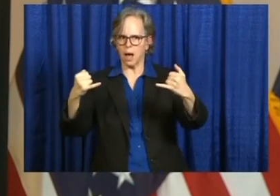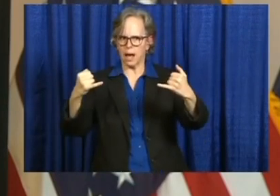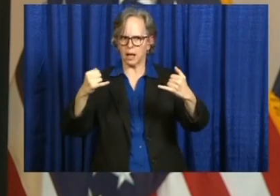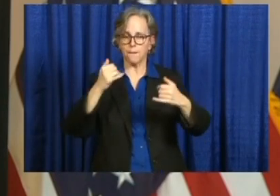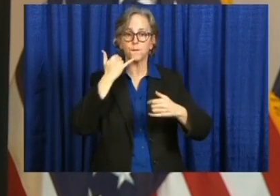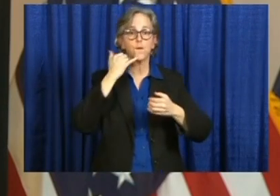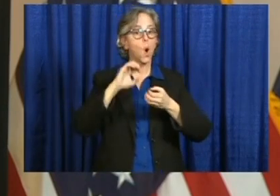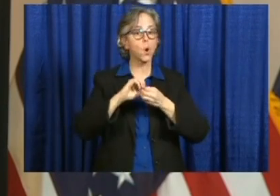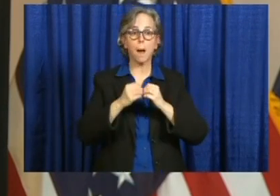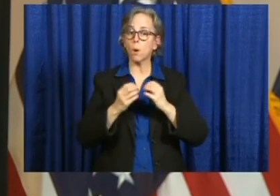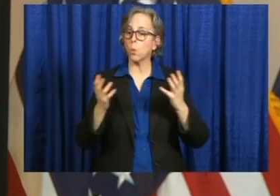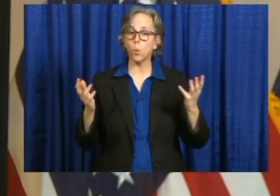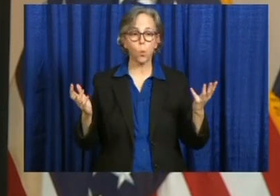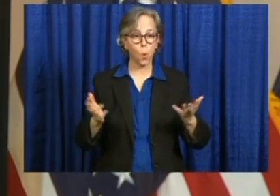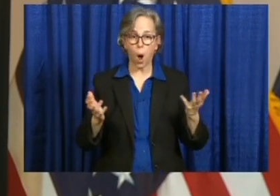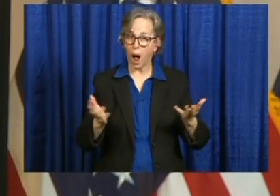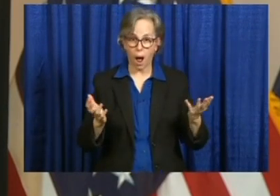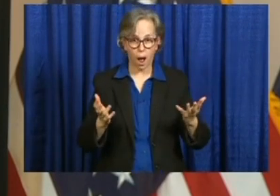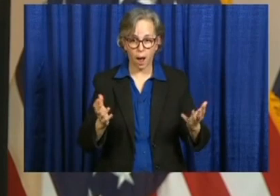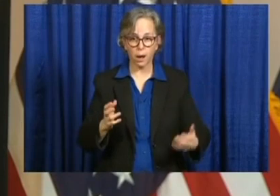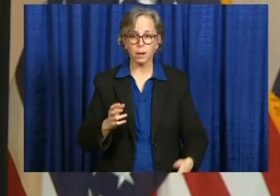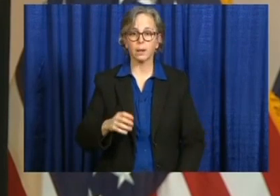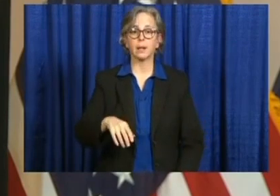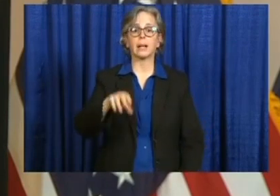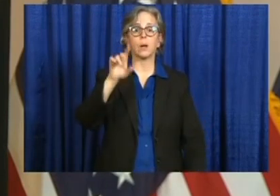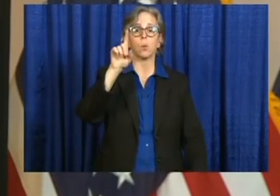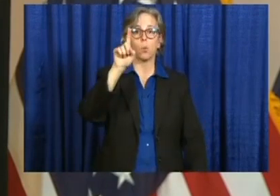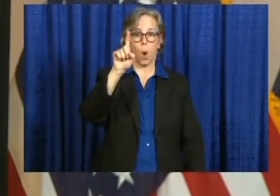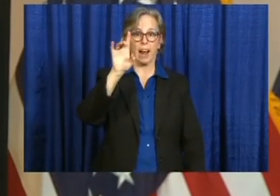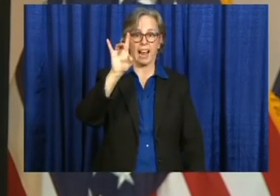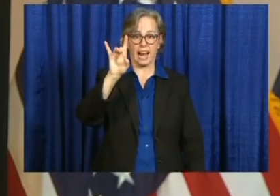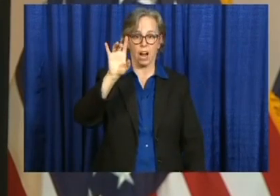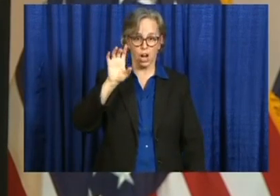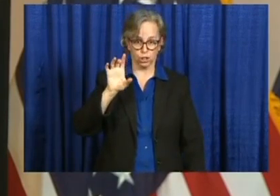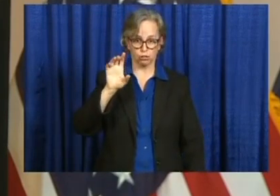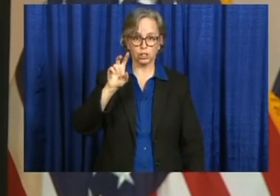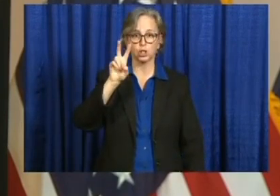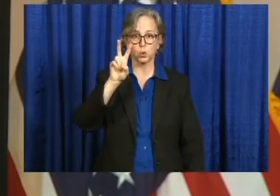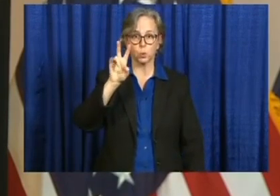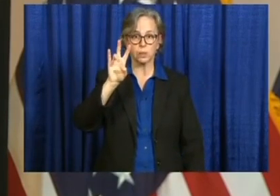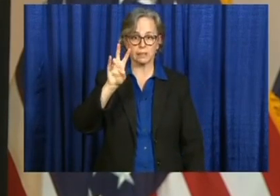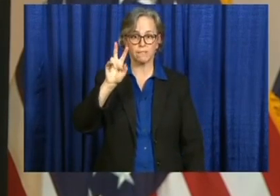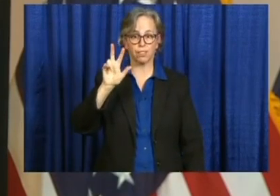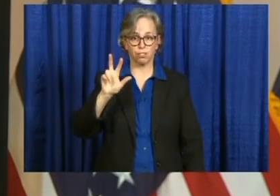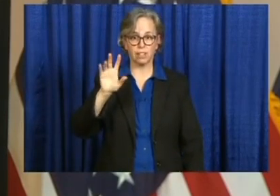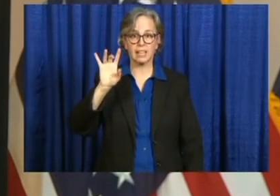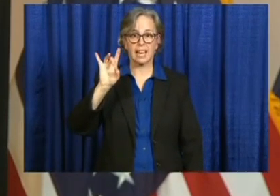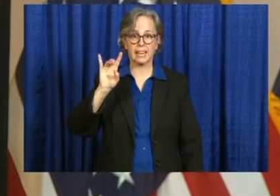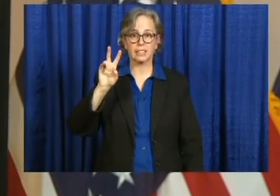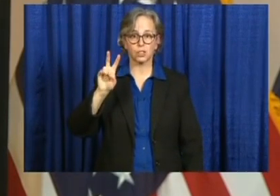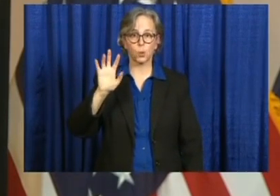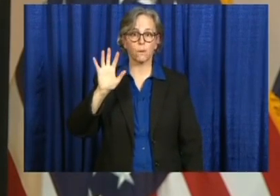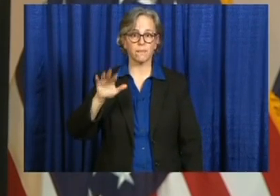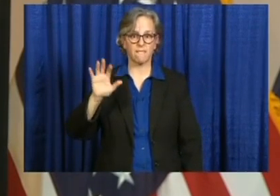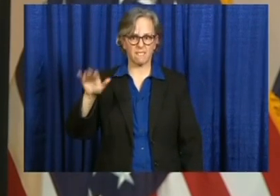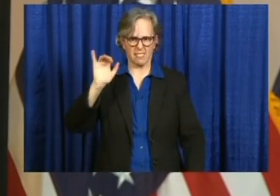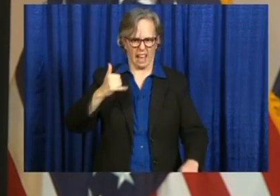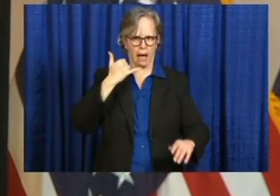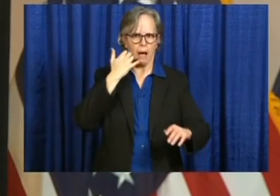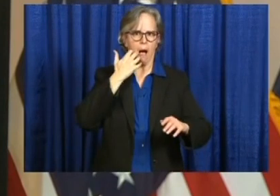1-800-273-8255. And for all of us, there are lots of ways that we can connect to the emotional support that we need right now. The